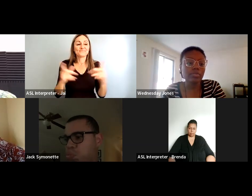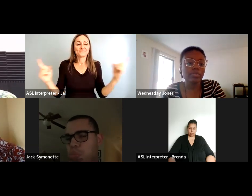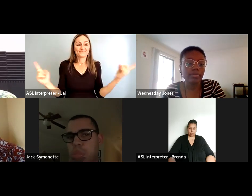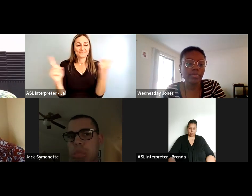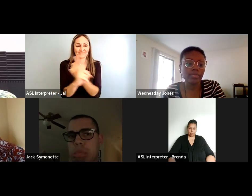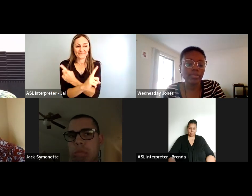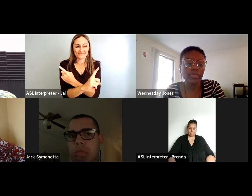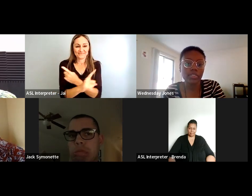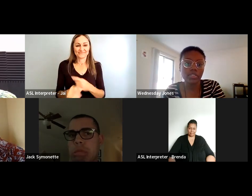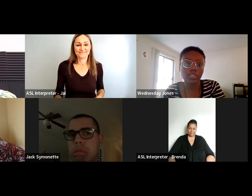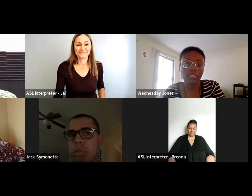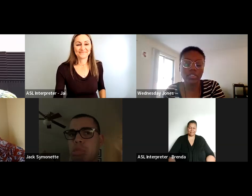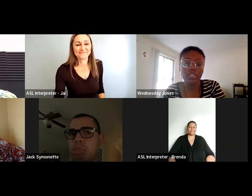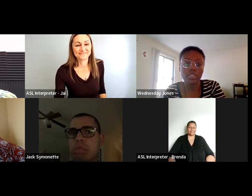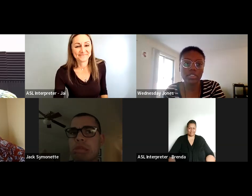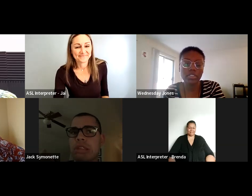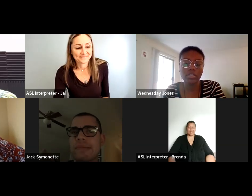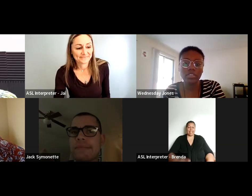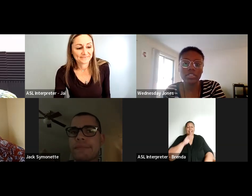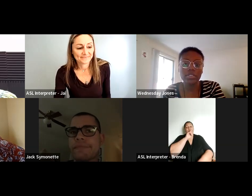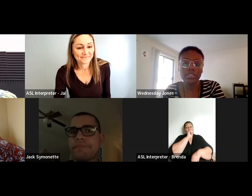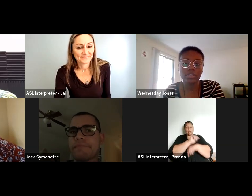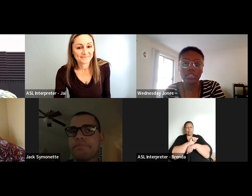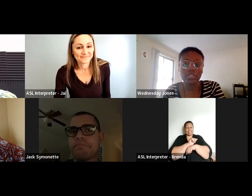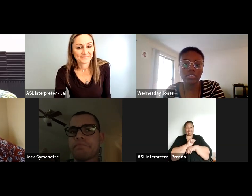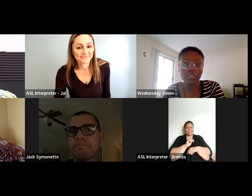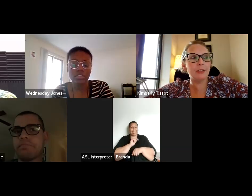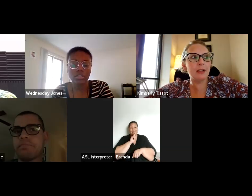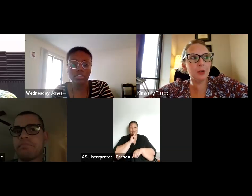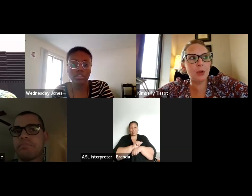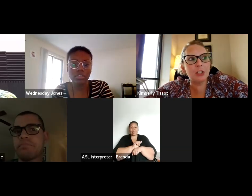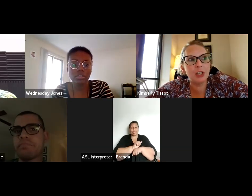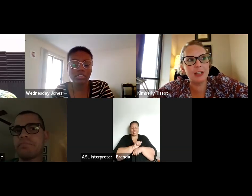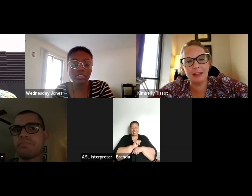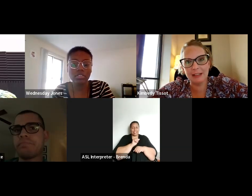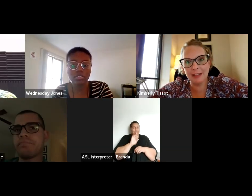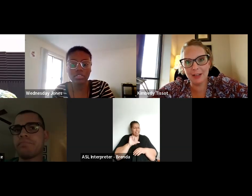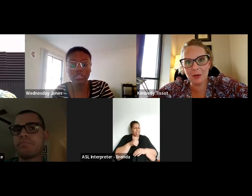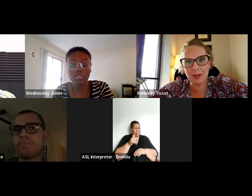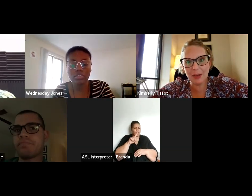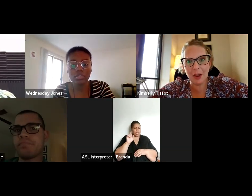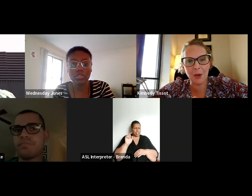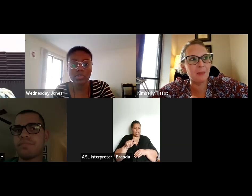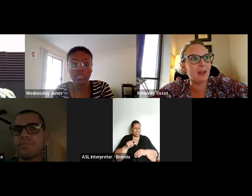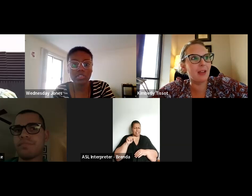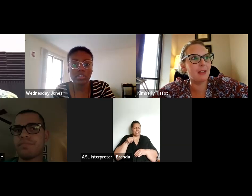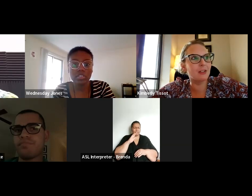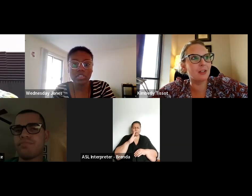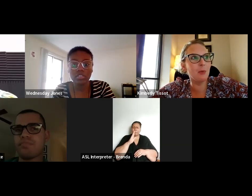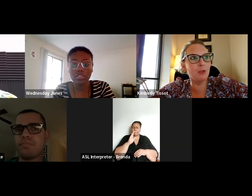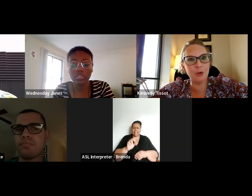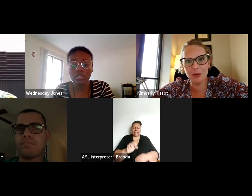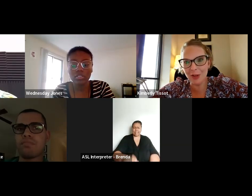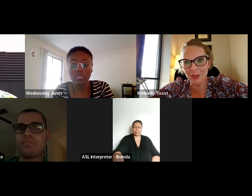reach. Absolutely. Absolutely. So there's another question, and this is going to be,